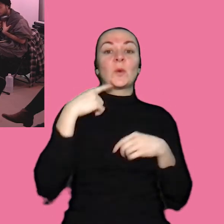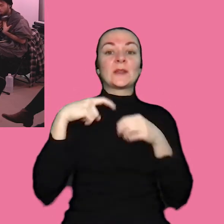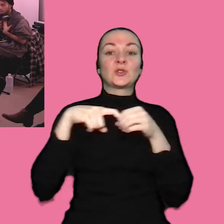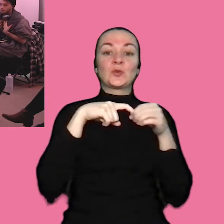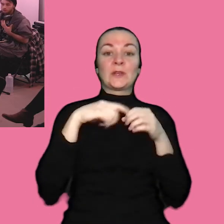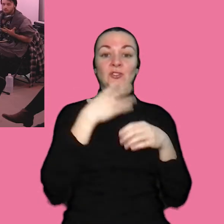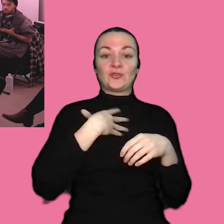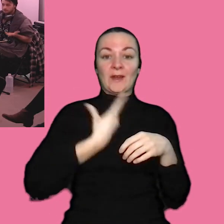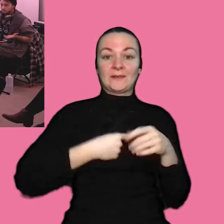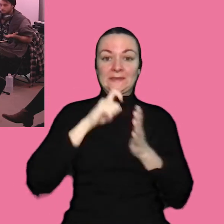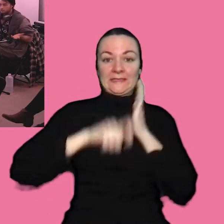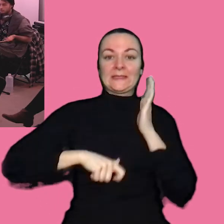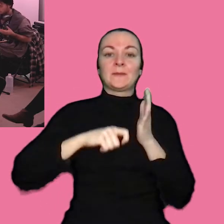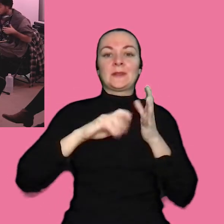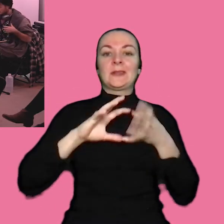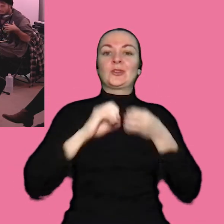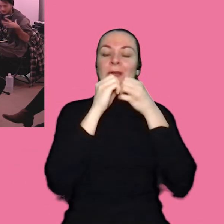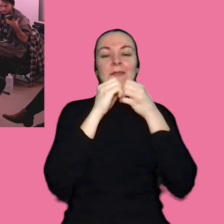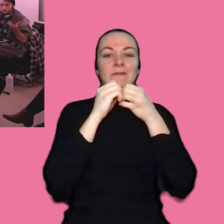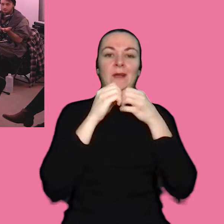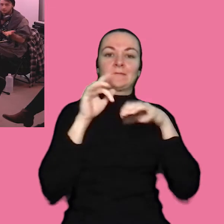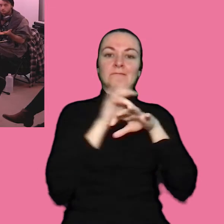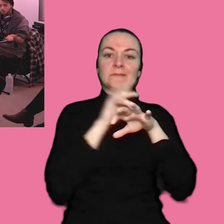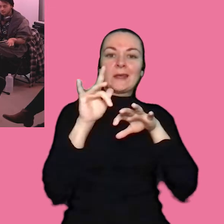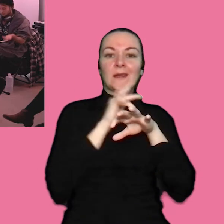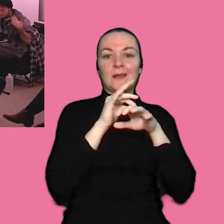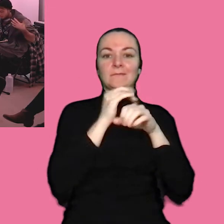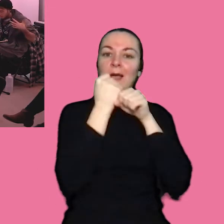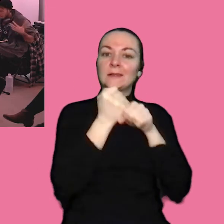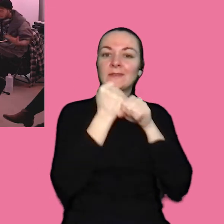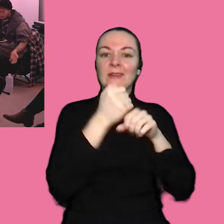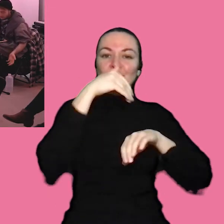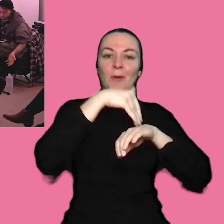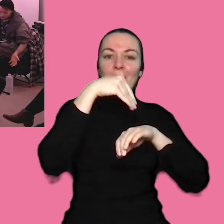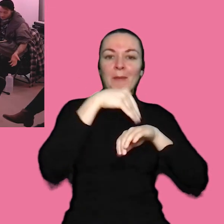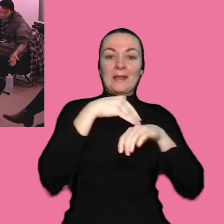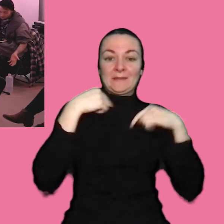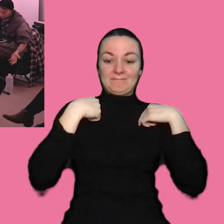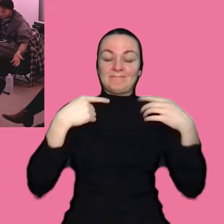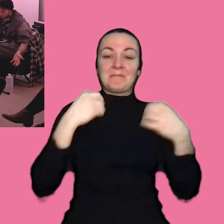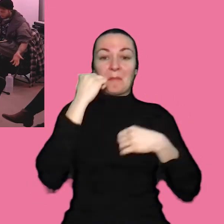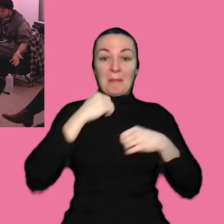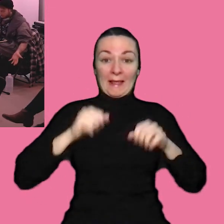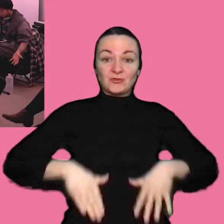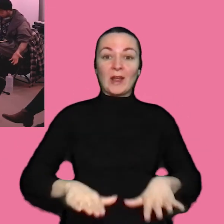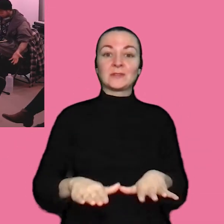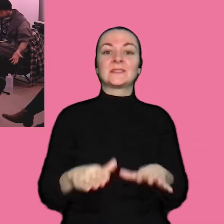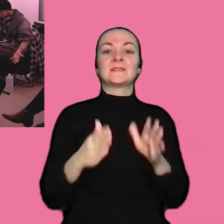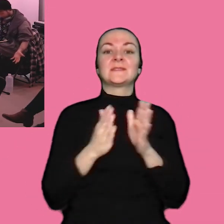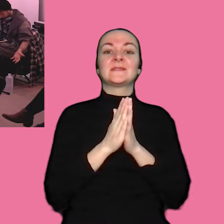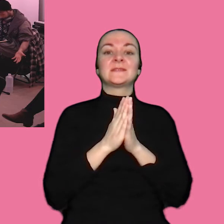am a white, queer, trans, disabled creator, storyteller, activist, theatre troublemaker. I'm wearing black